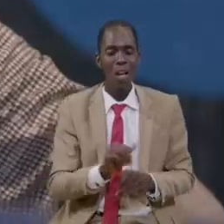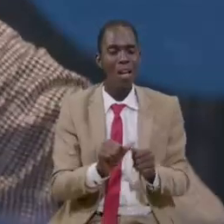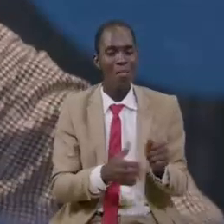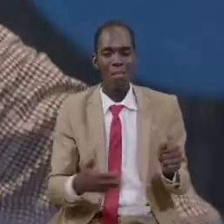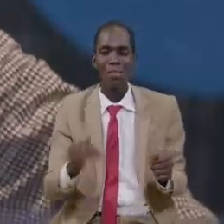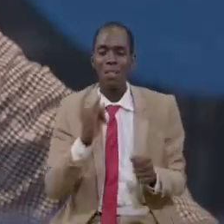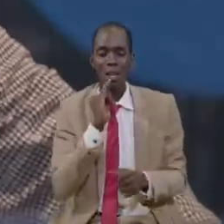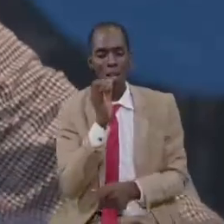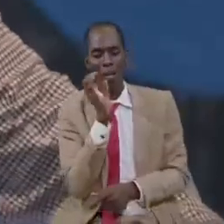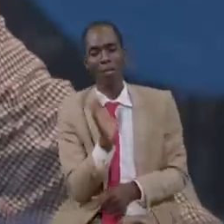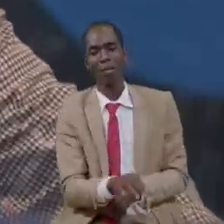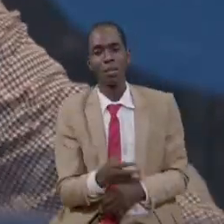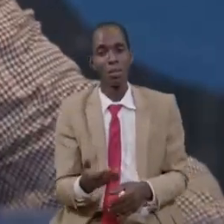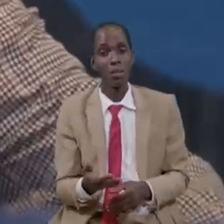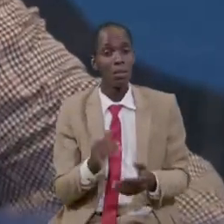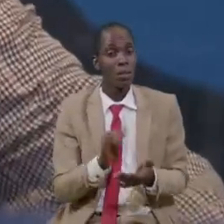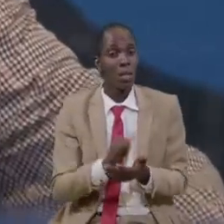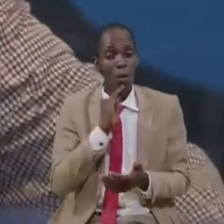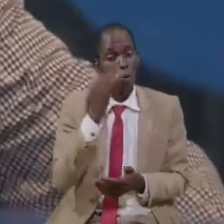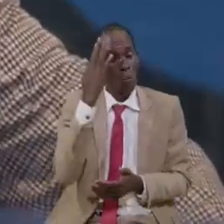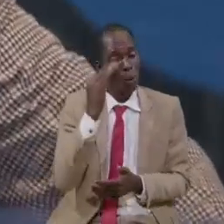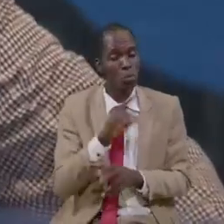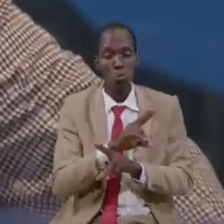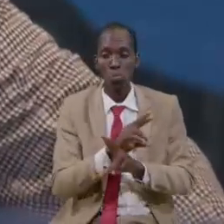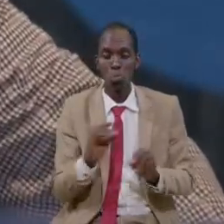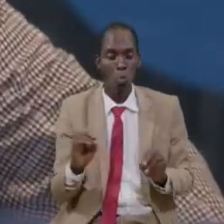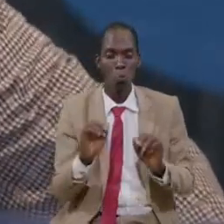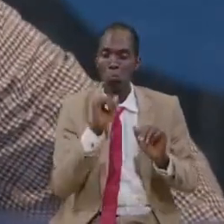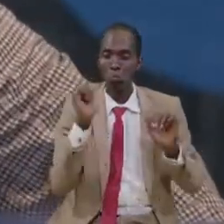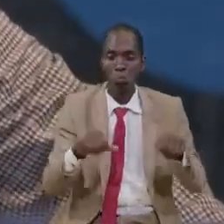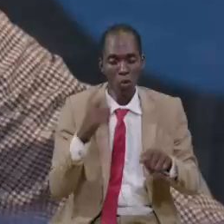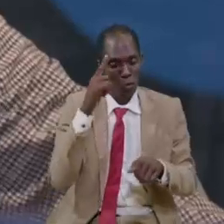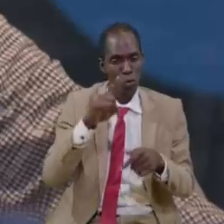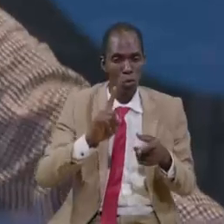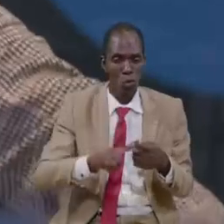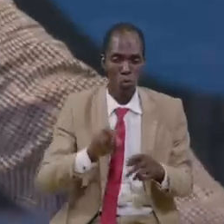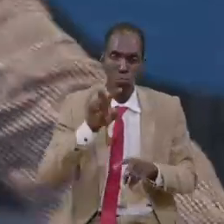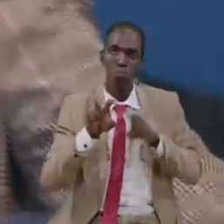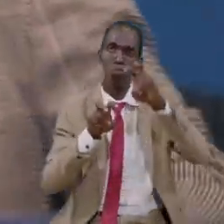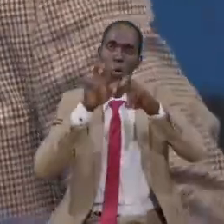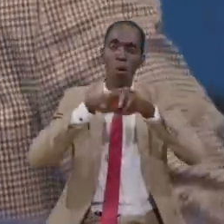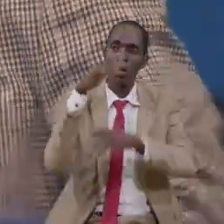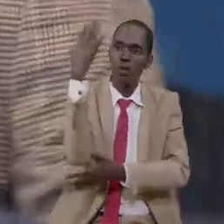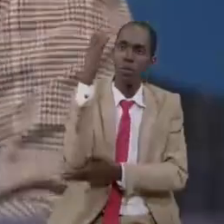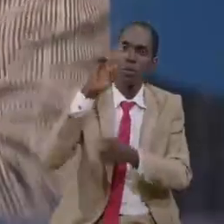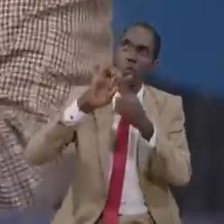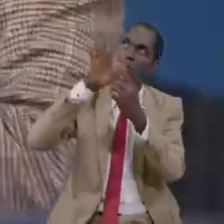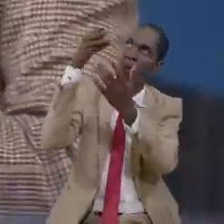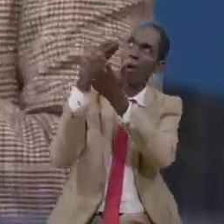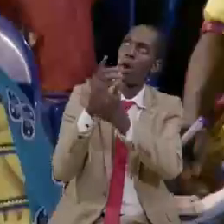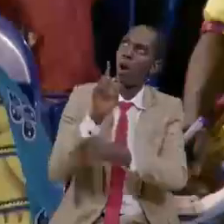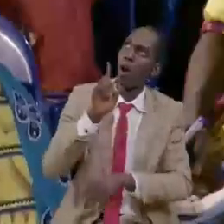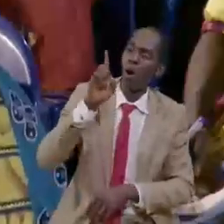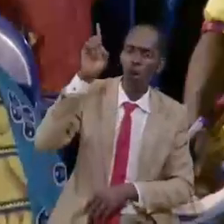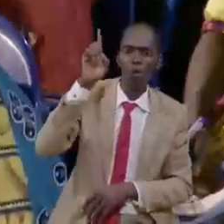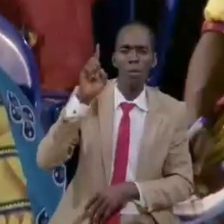climb up that tree and reach God up there. Oh, but you see, I know one